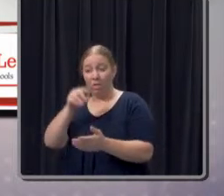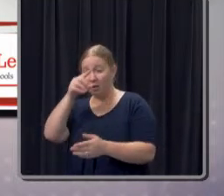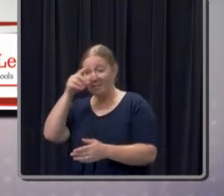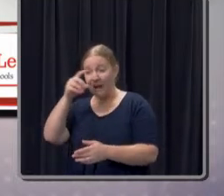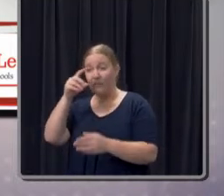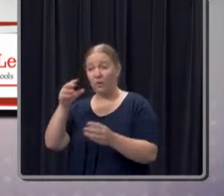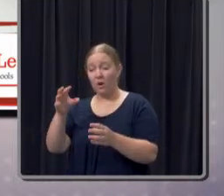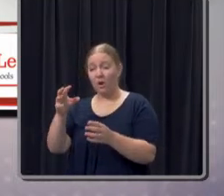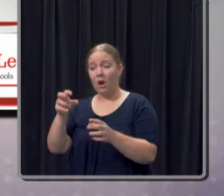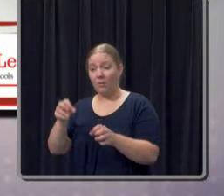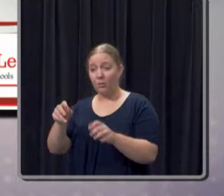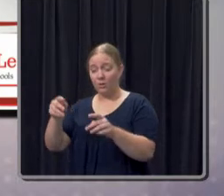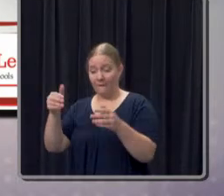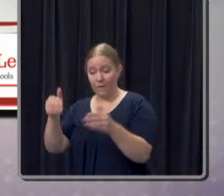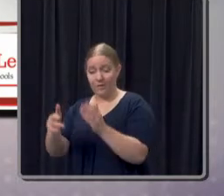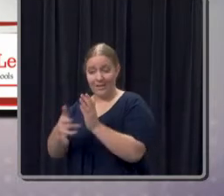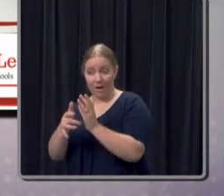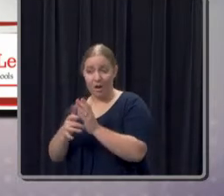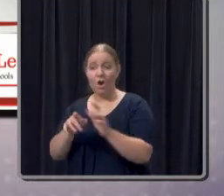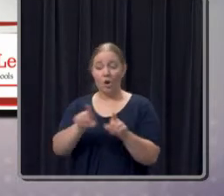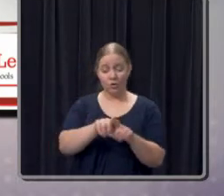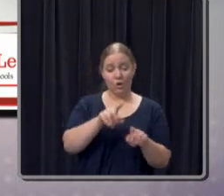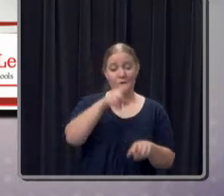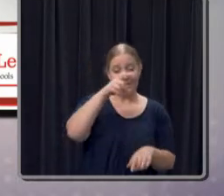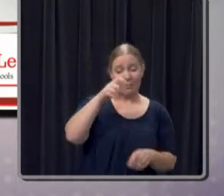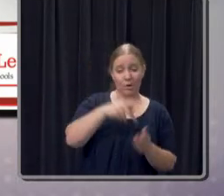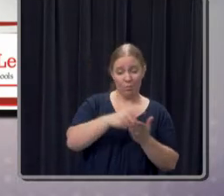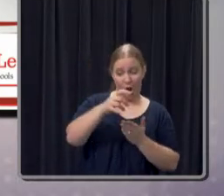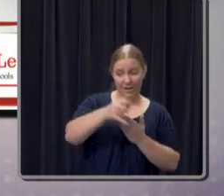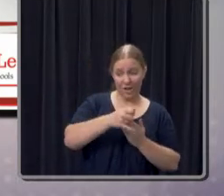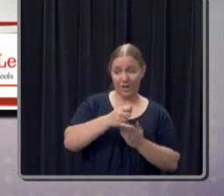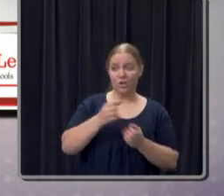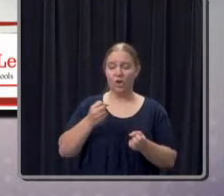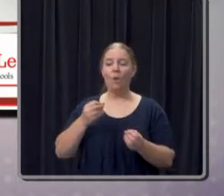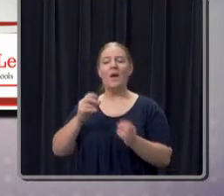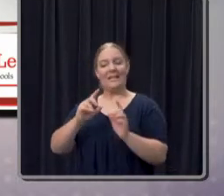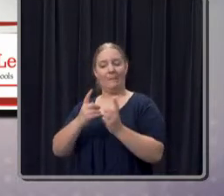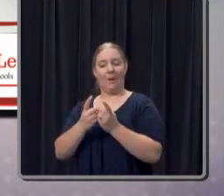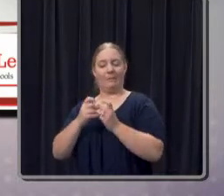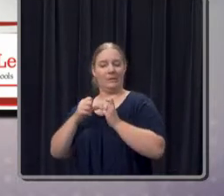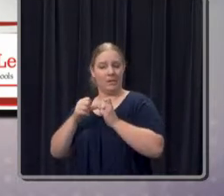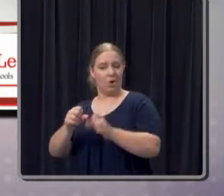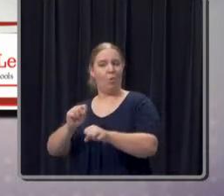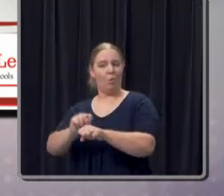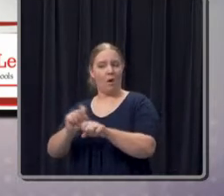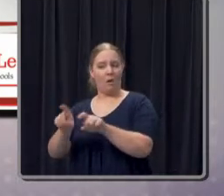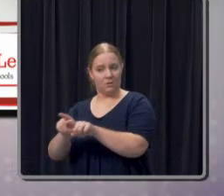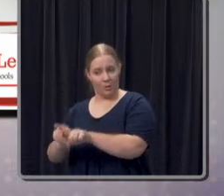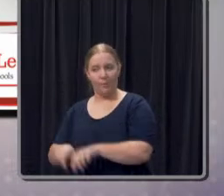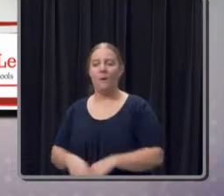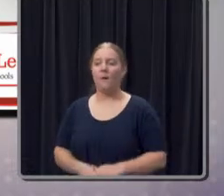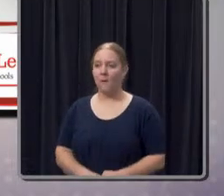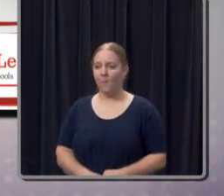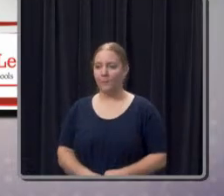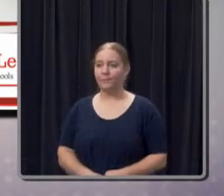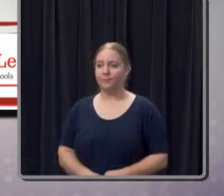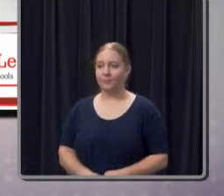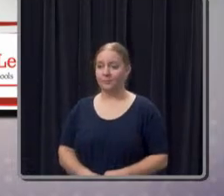with technology and also summer projects so that our departments continue their work as well.